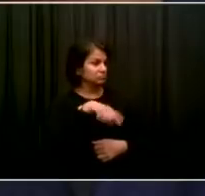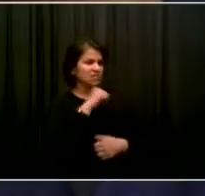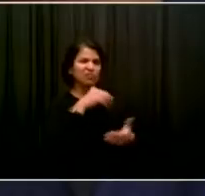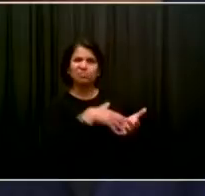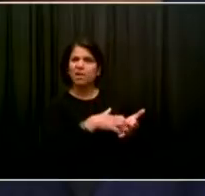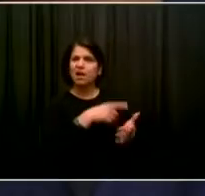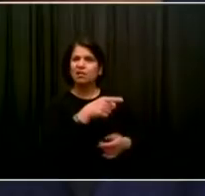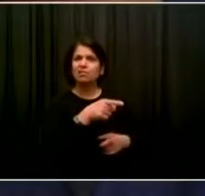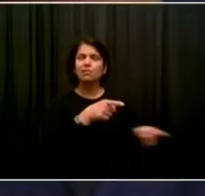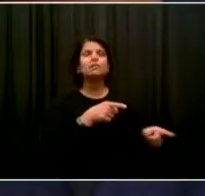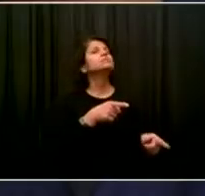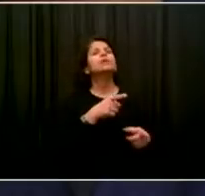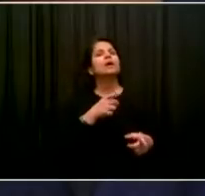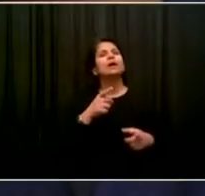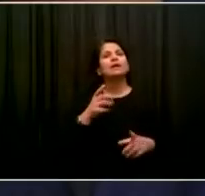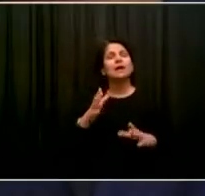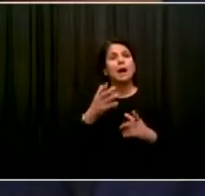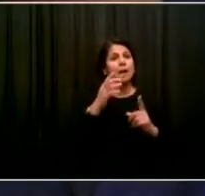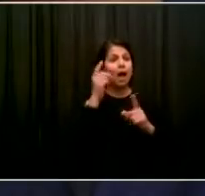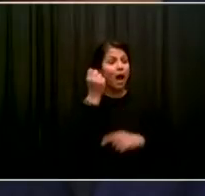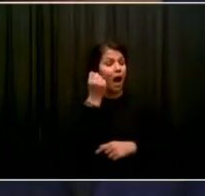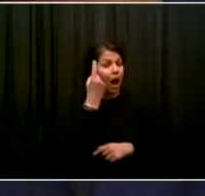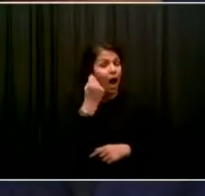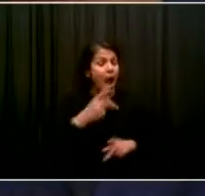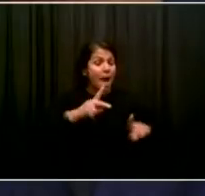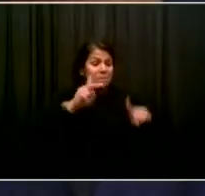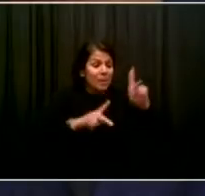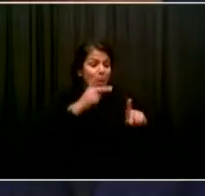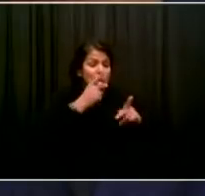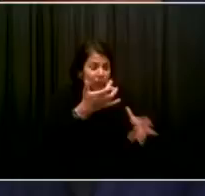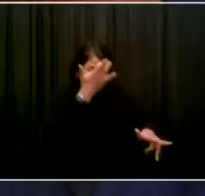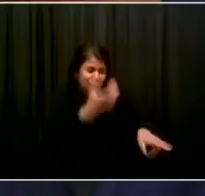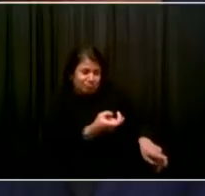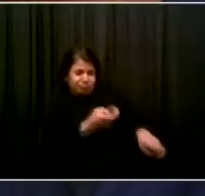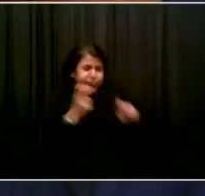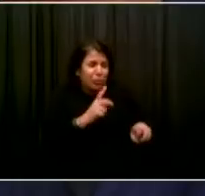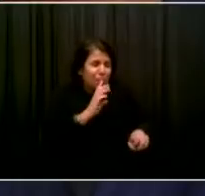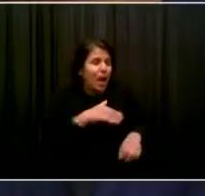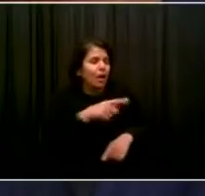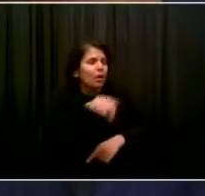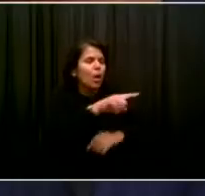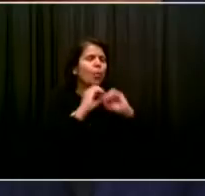boosted, those who have pre-existing conditions, comorbidities.